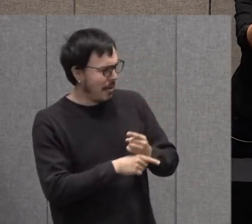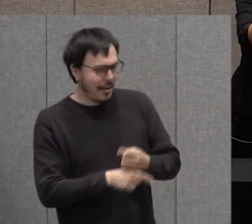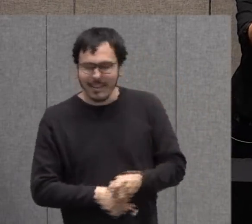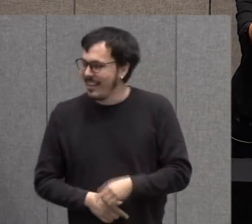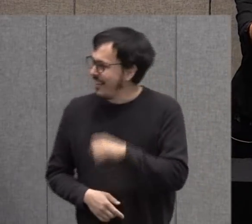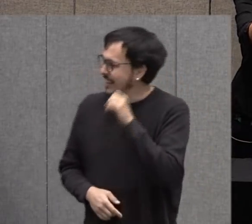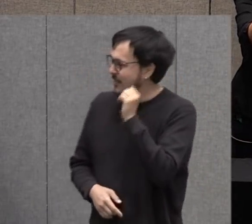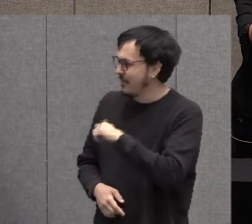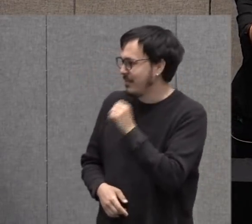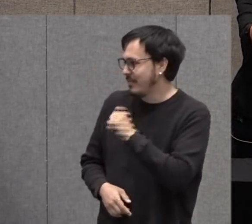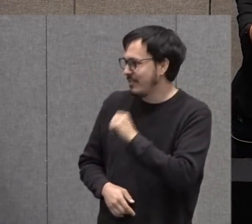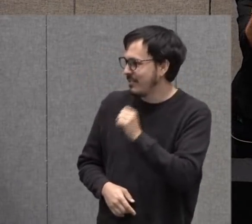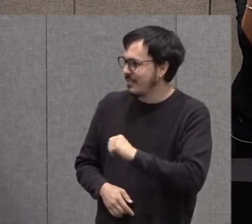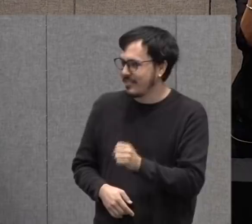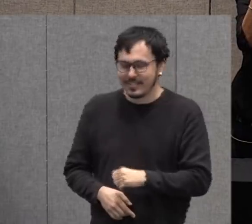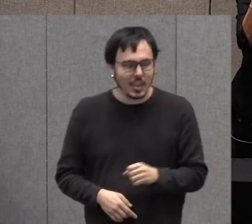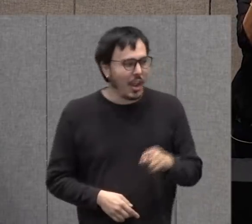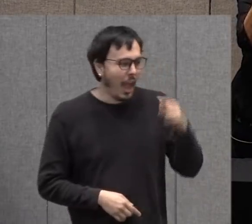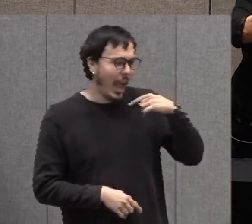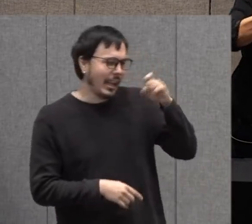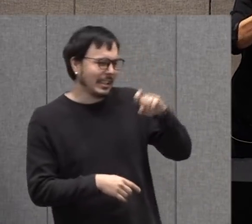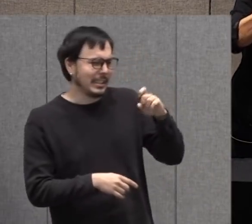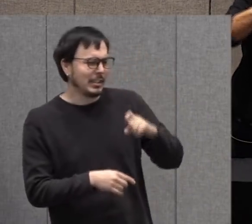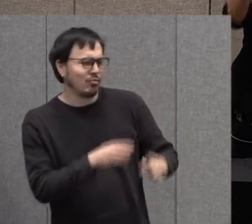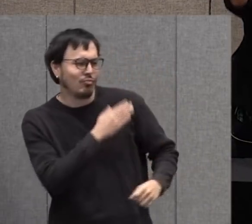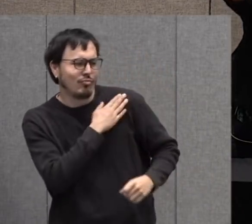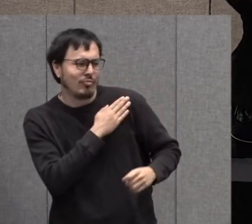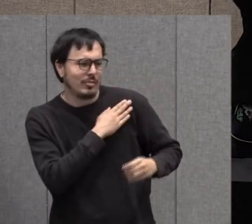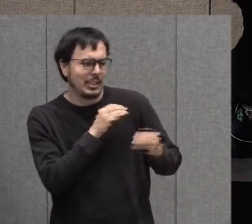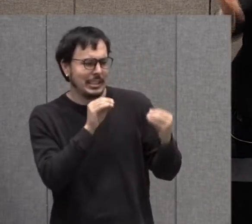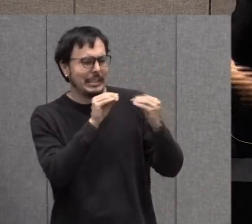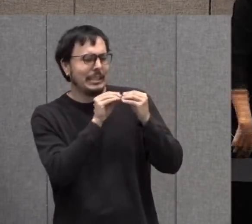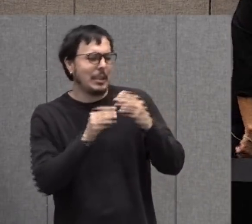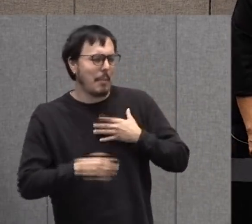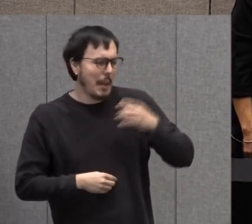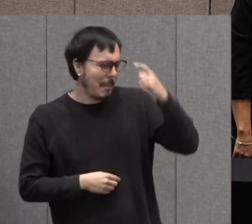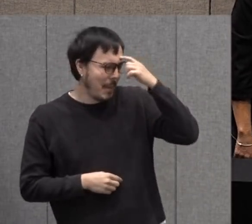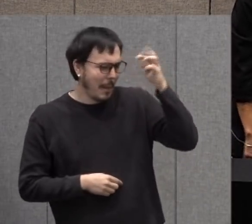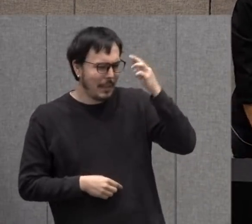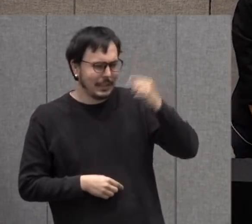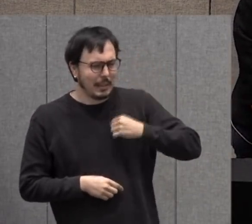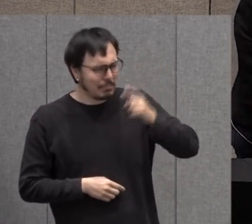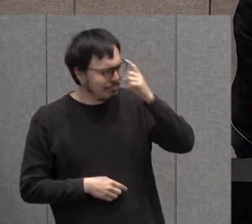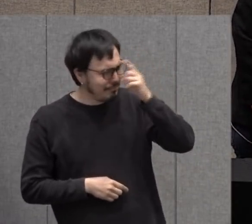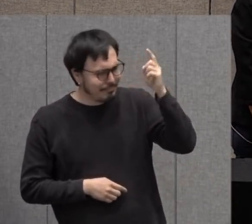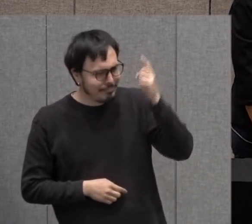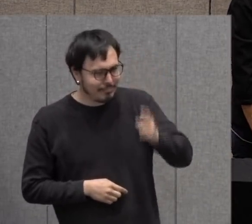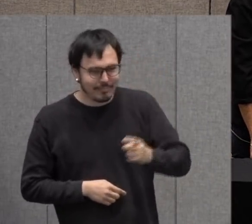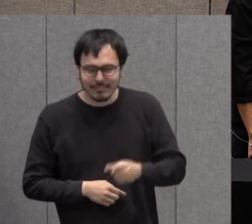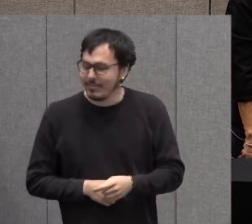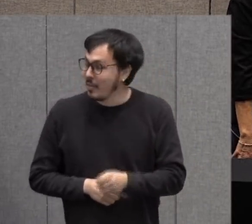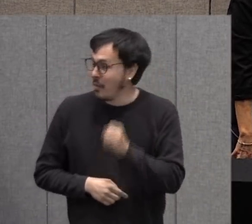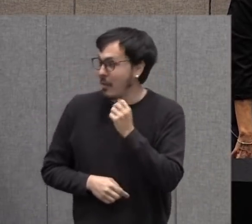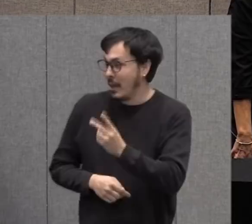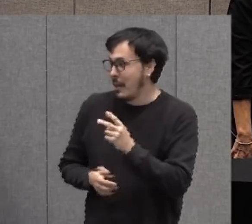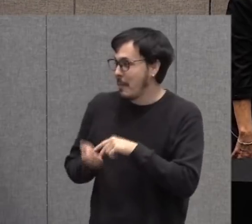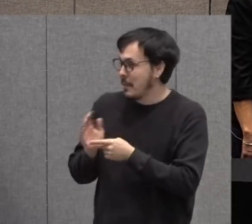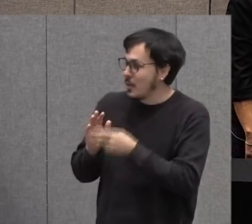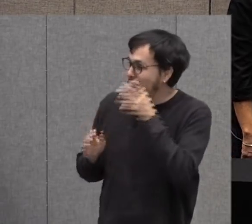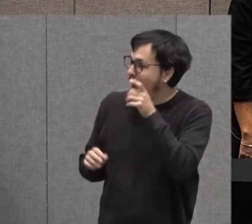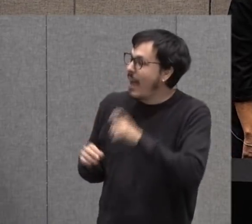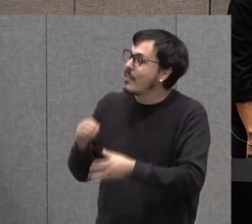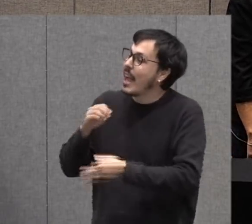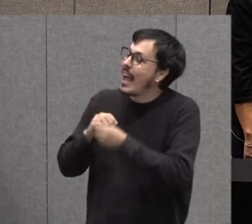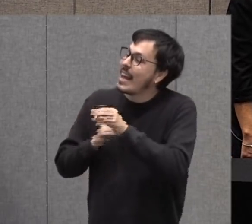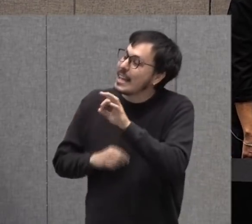your brain if you'd guessed 99 too. I'm going to kiss my brain too. There we go. So now we're going to have to add 9 to the big